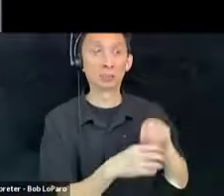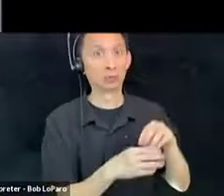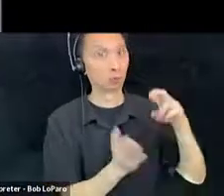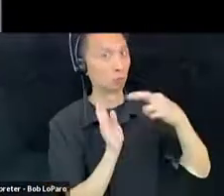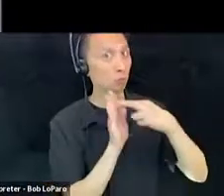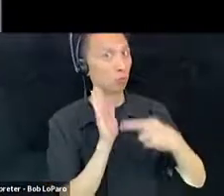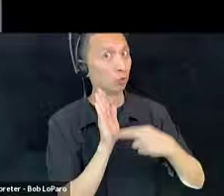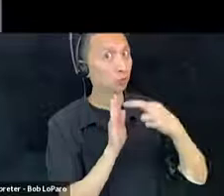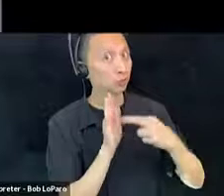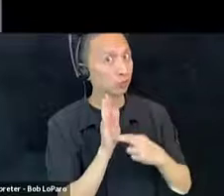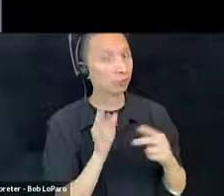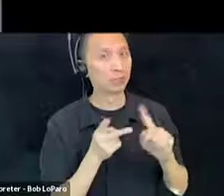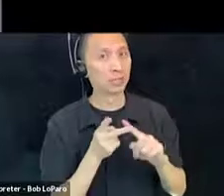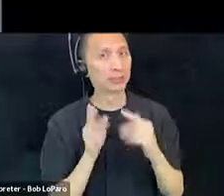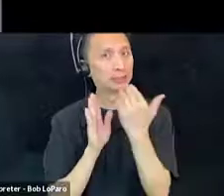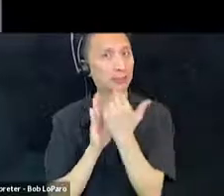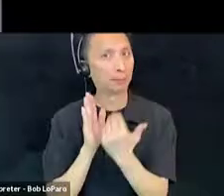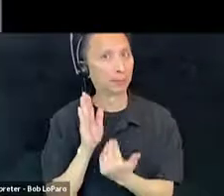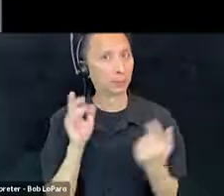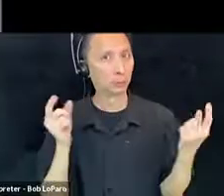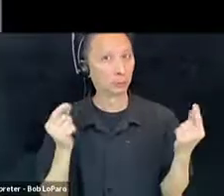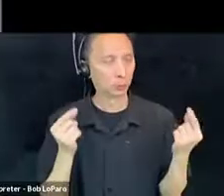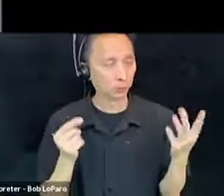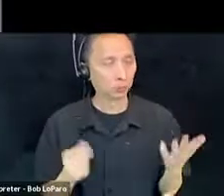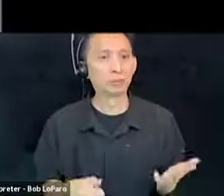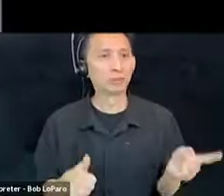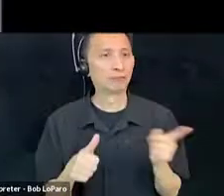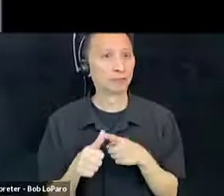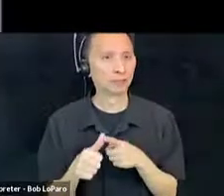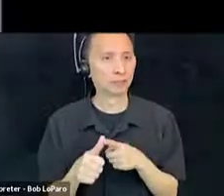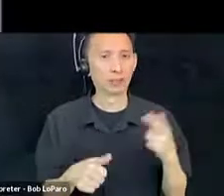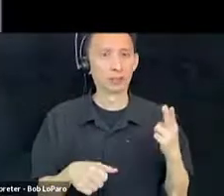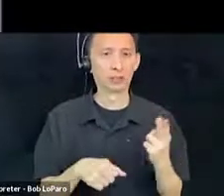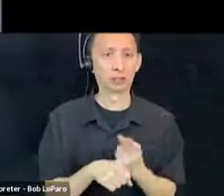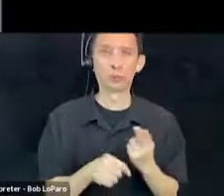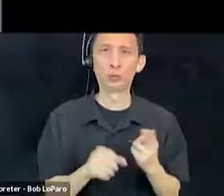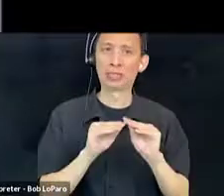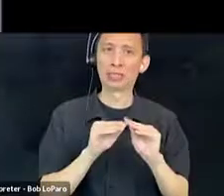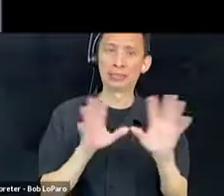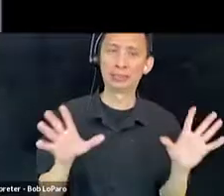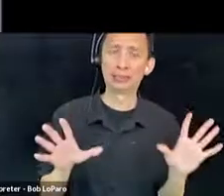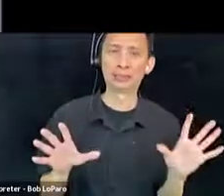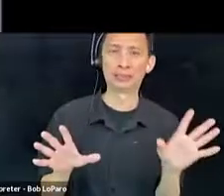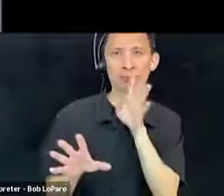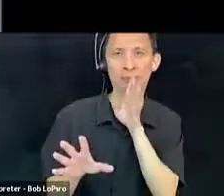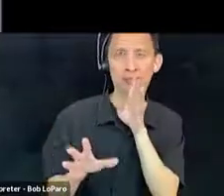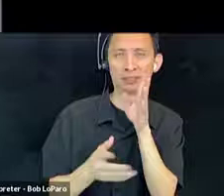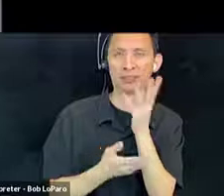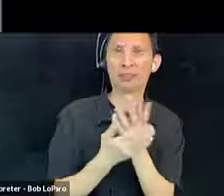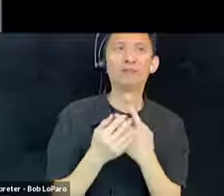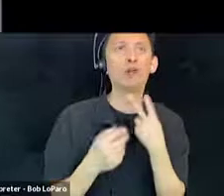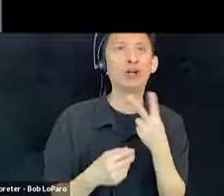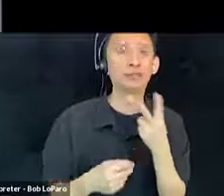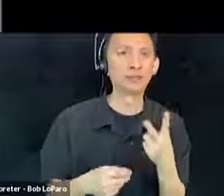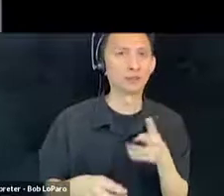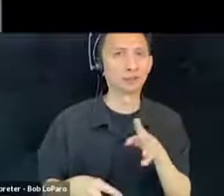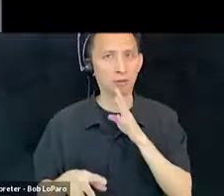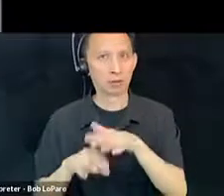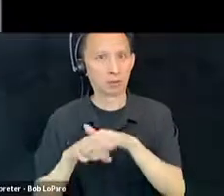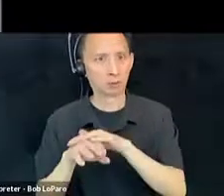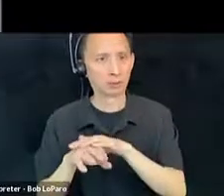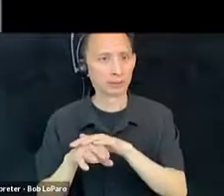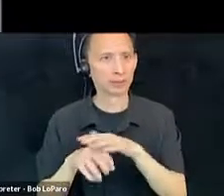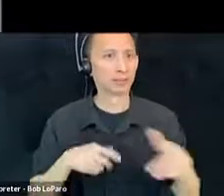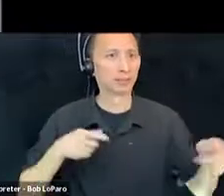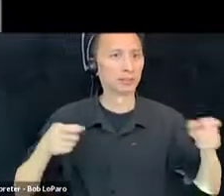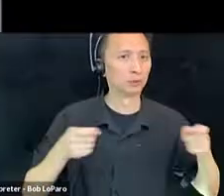to complete at home. So the first one says, use my clear speaking voice and talk slowly, have safe hands, communicate what I want, do